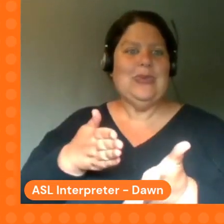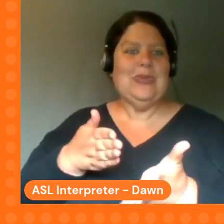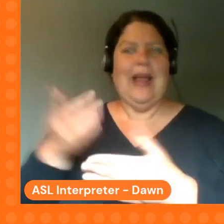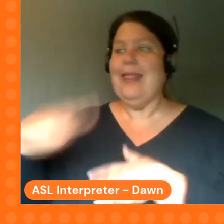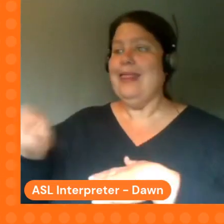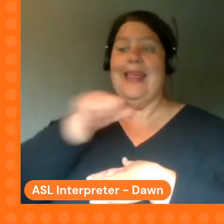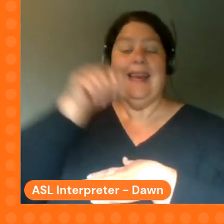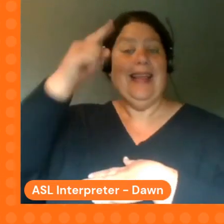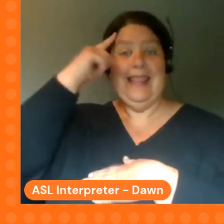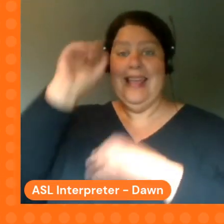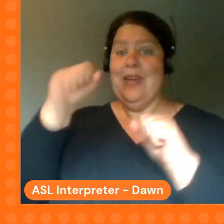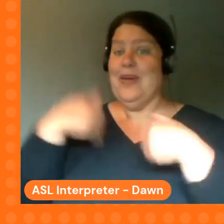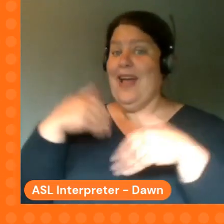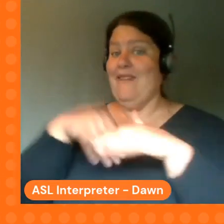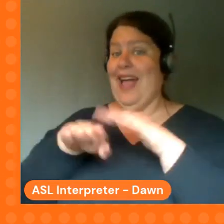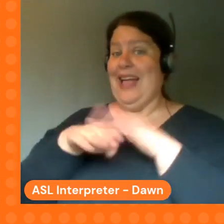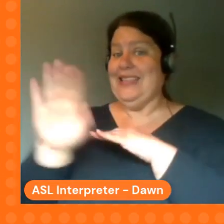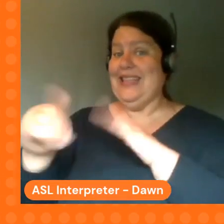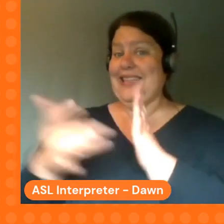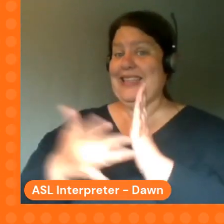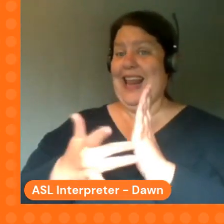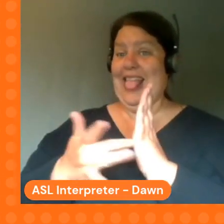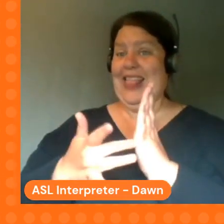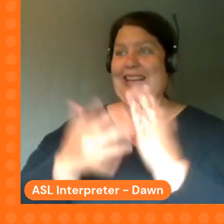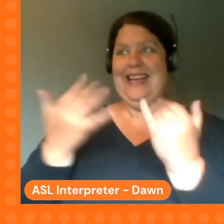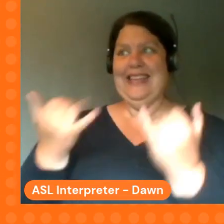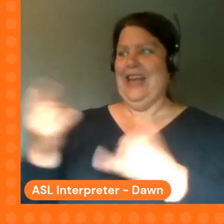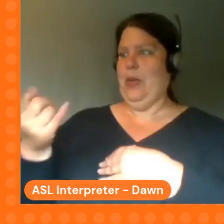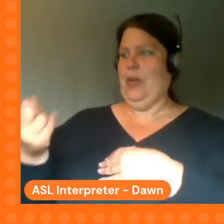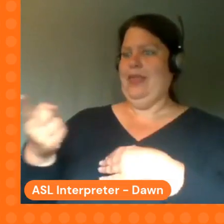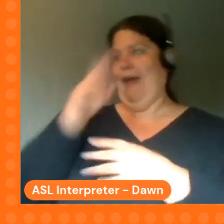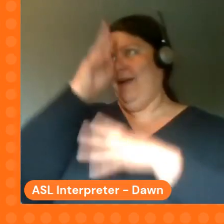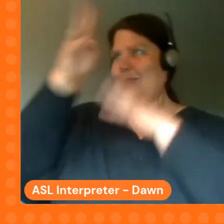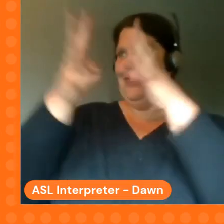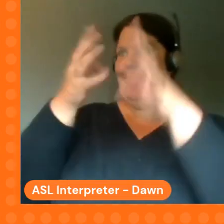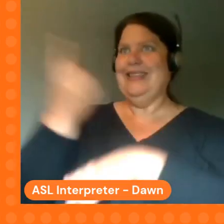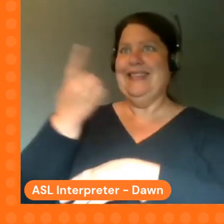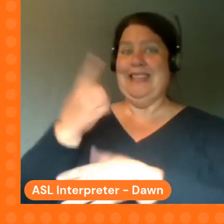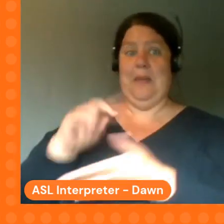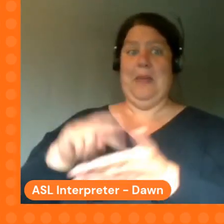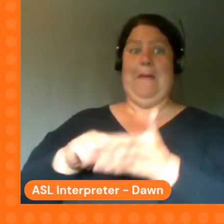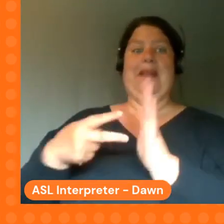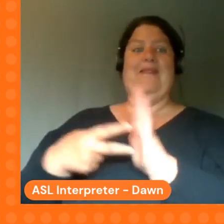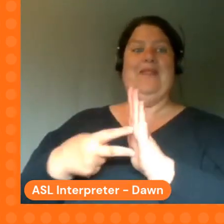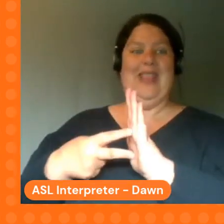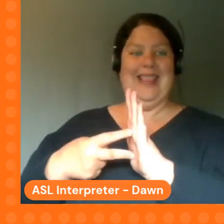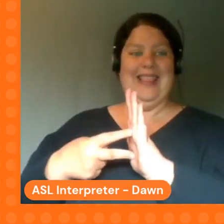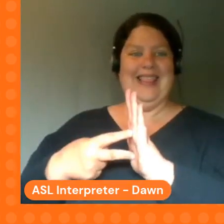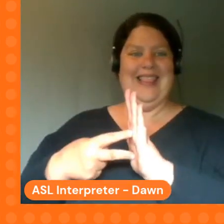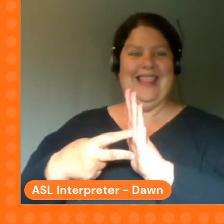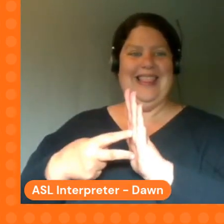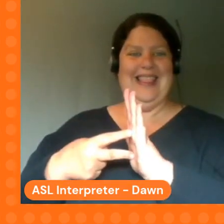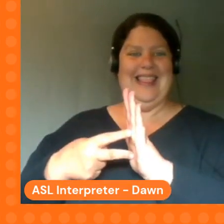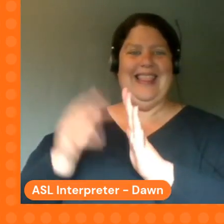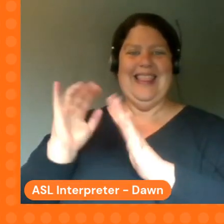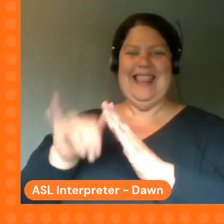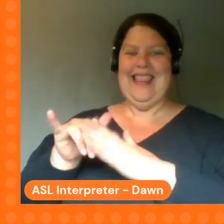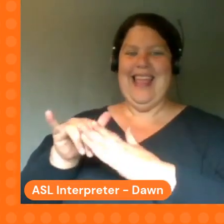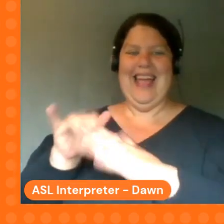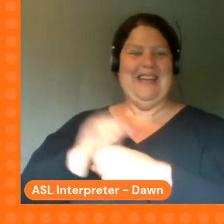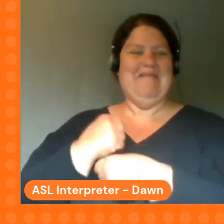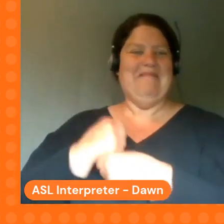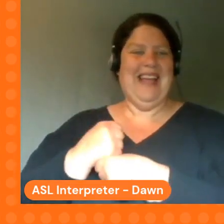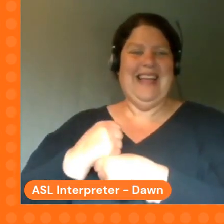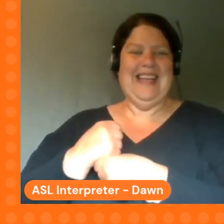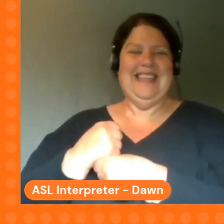to such technology actually creating something meaningful, that it just creates this story or this passion in